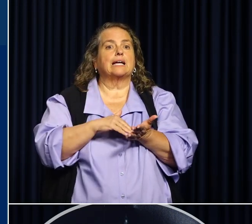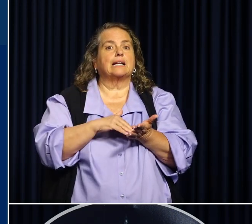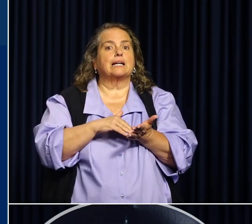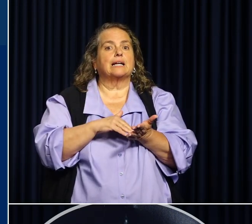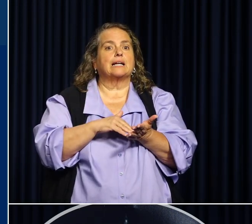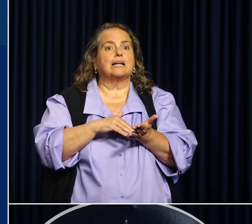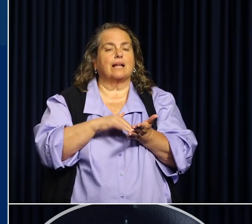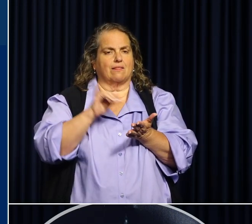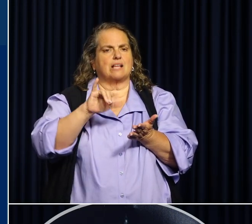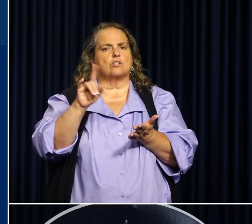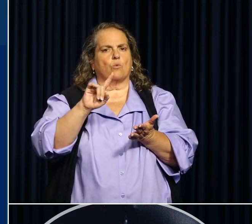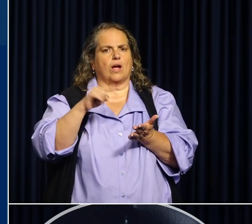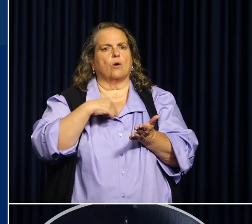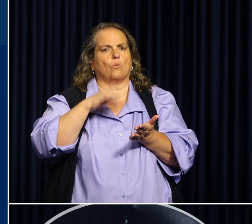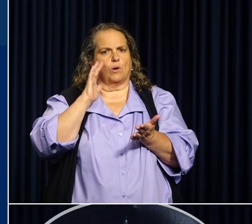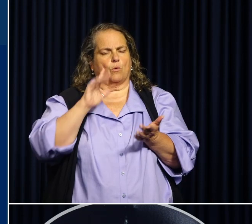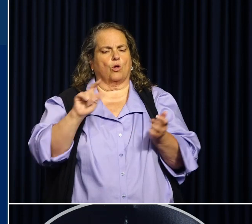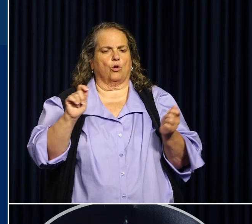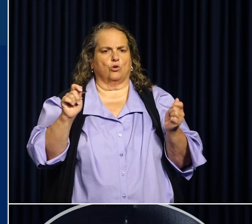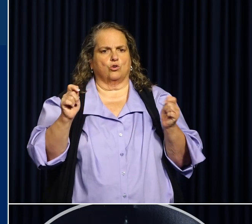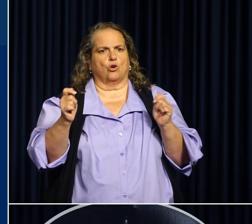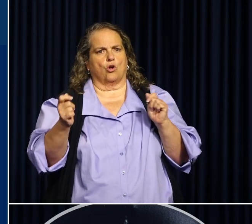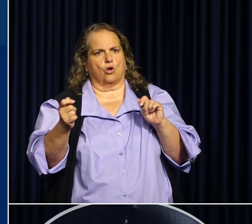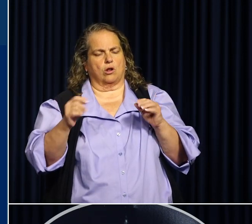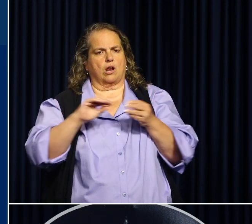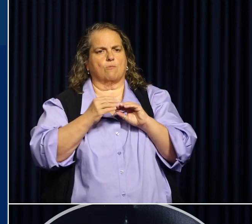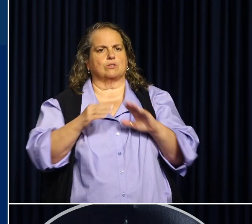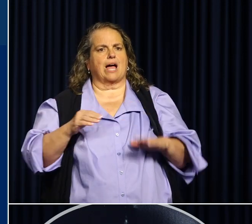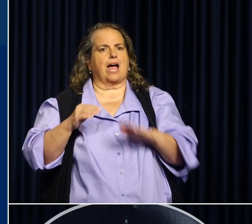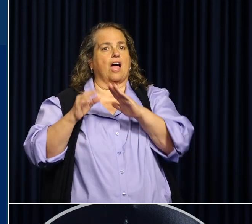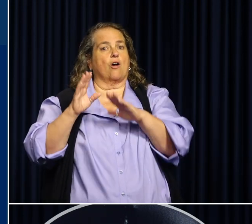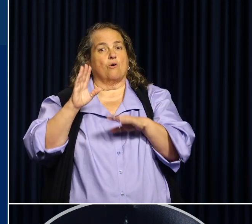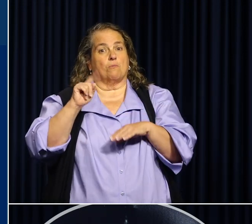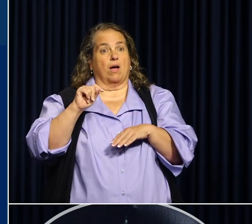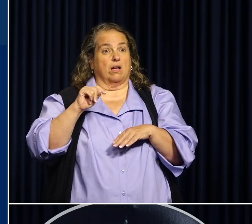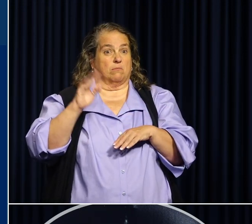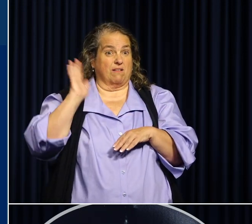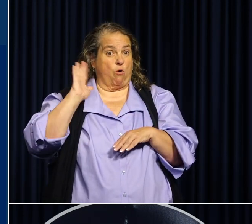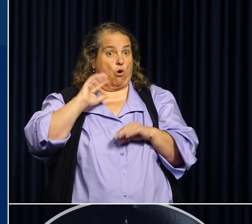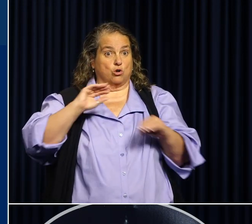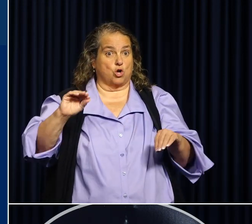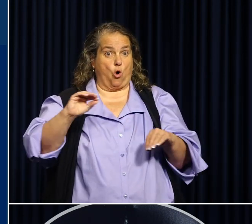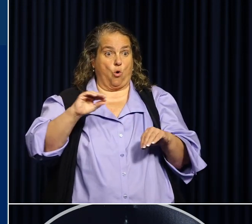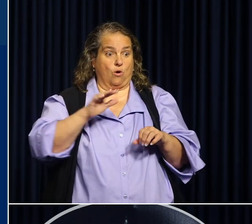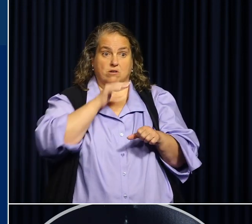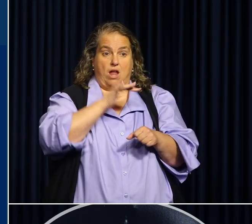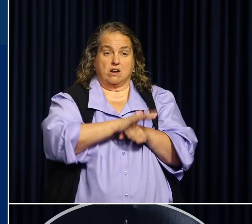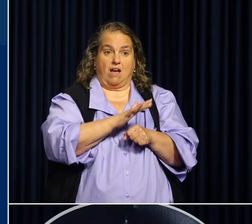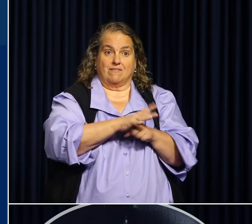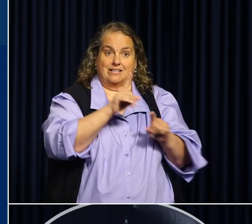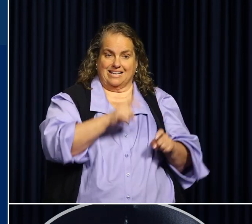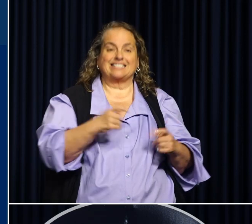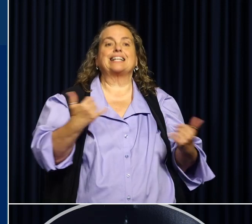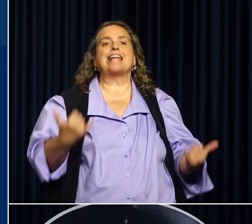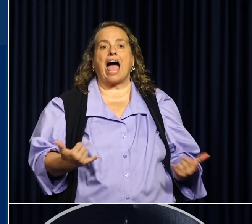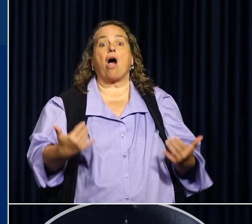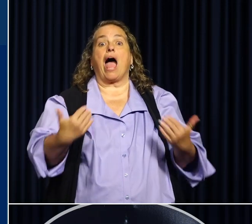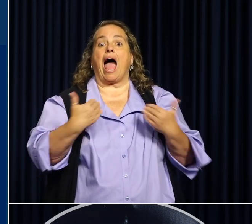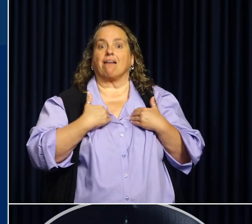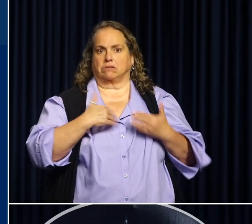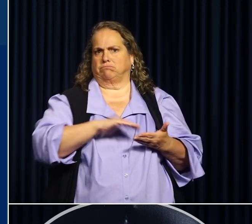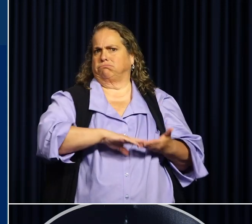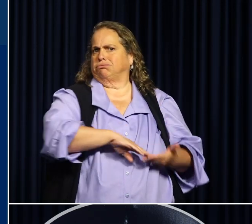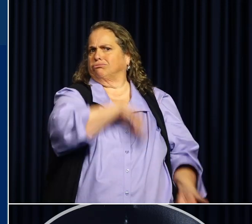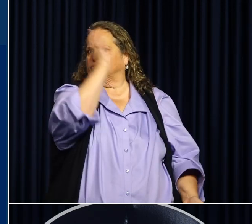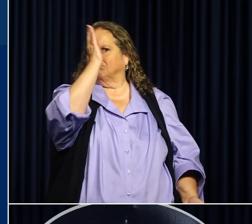so that's going to be where we turn. But for us not to be at a place where we don't have enough tests, and now we have enough tests, we just need to get people